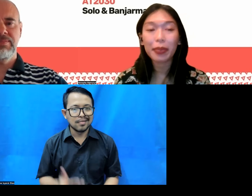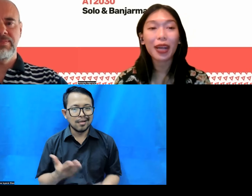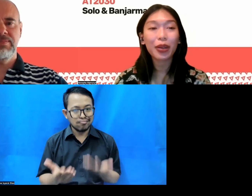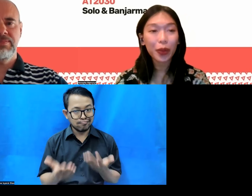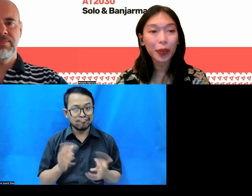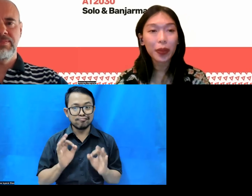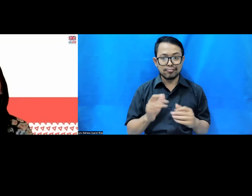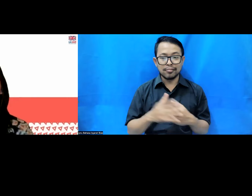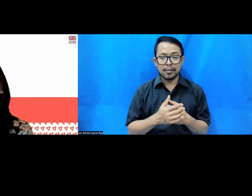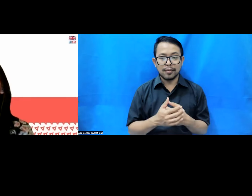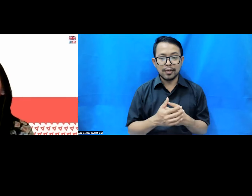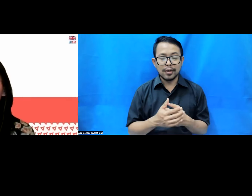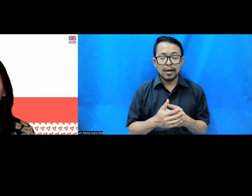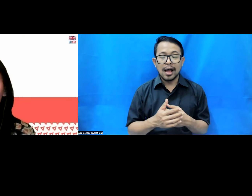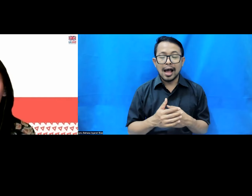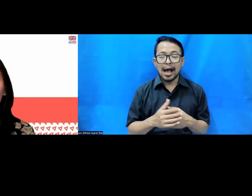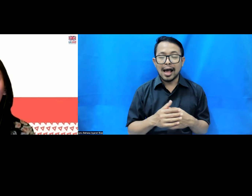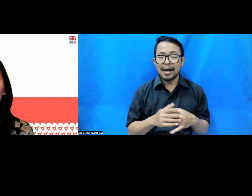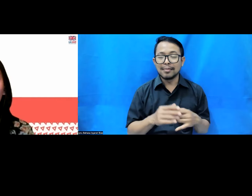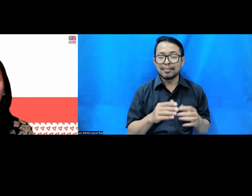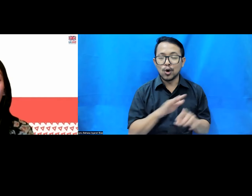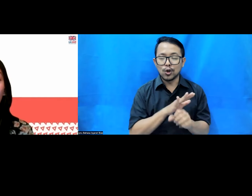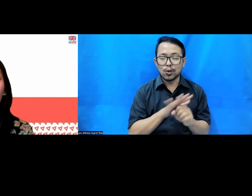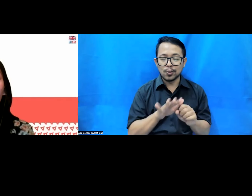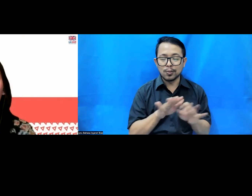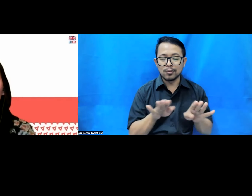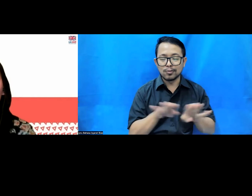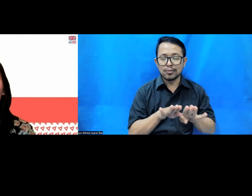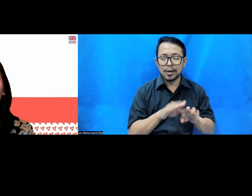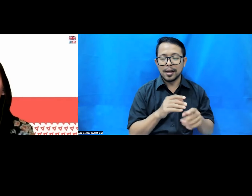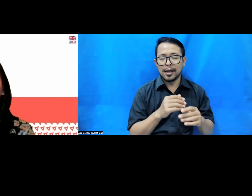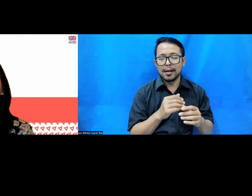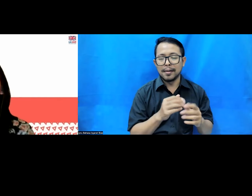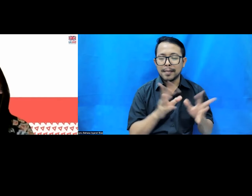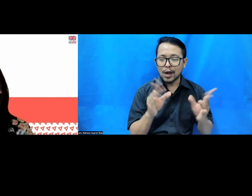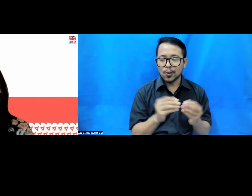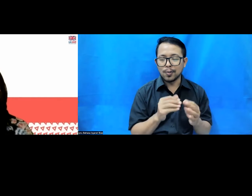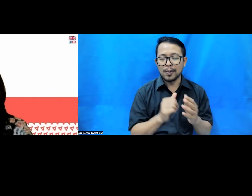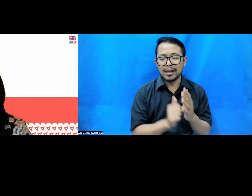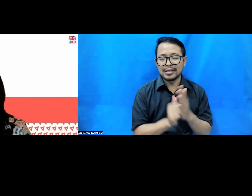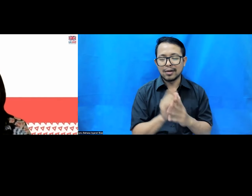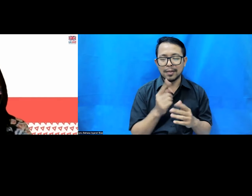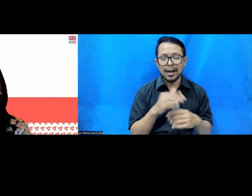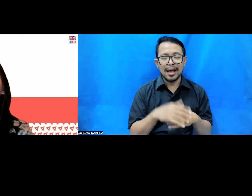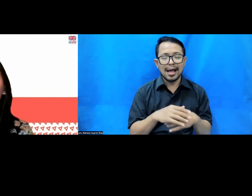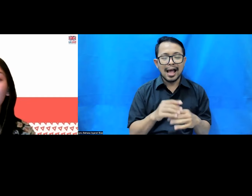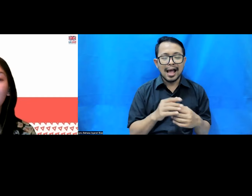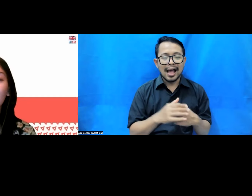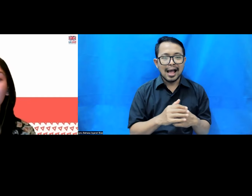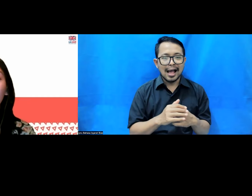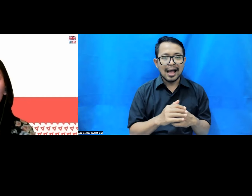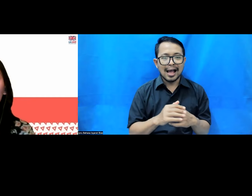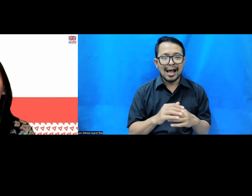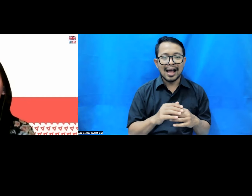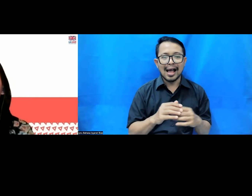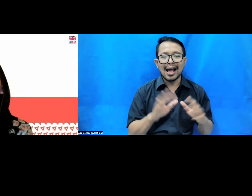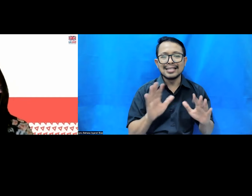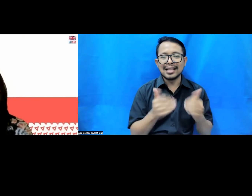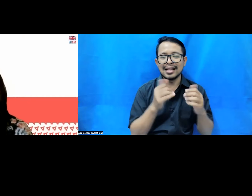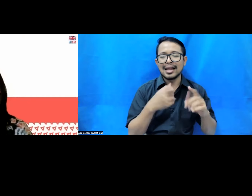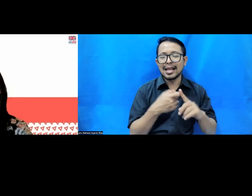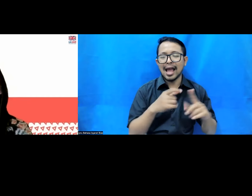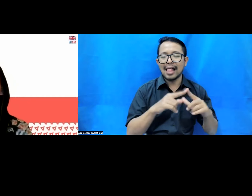would like to close and summarize the main session of the